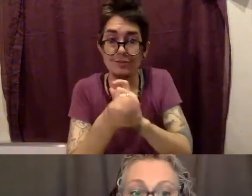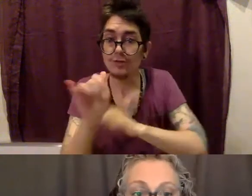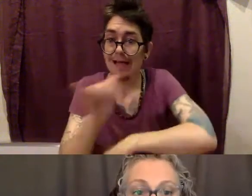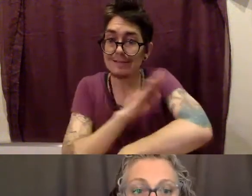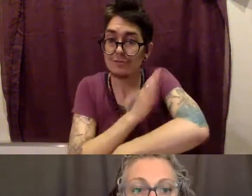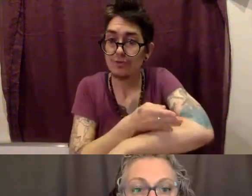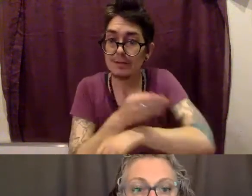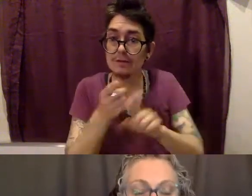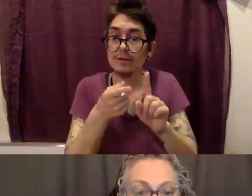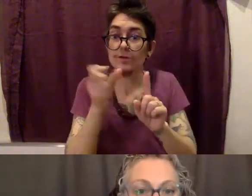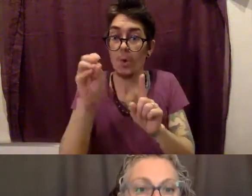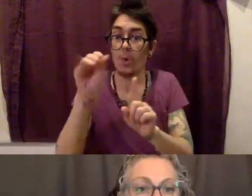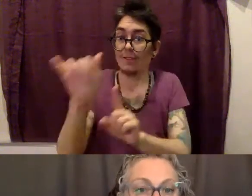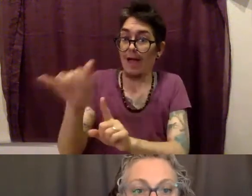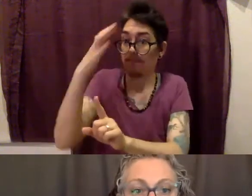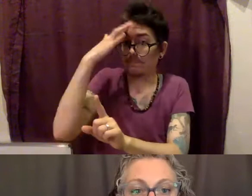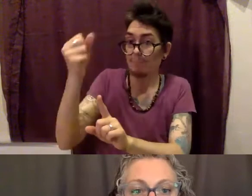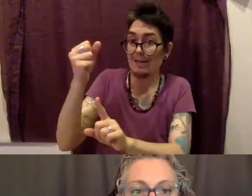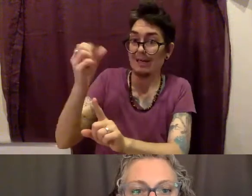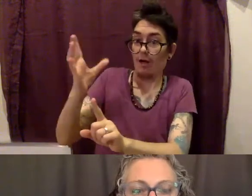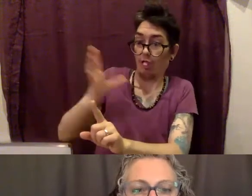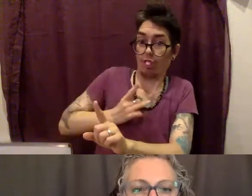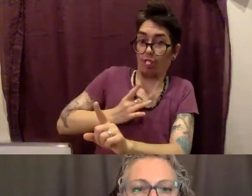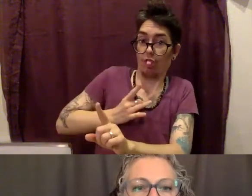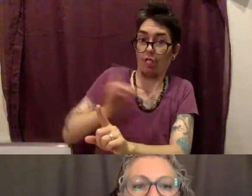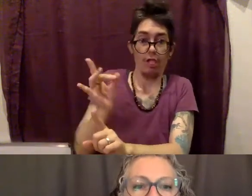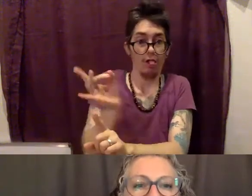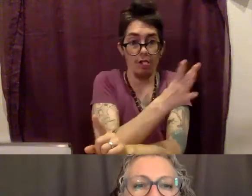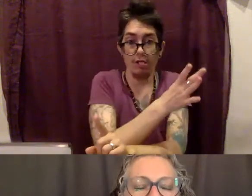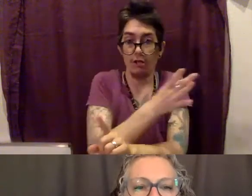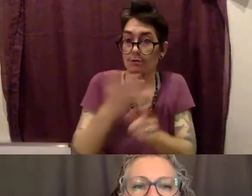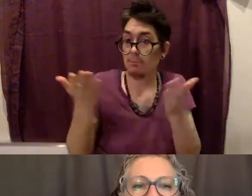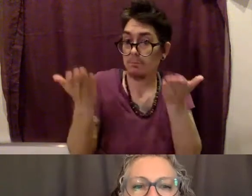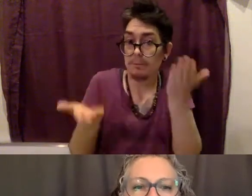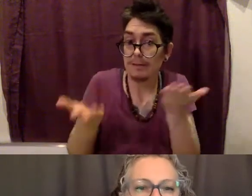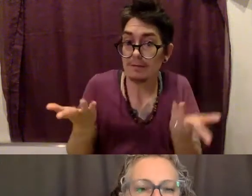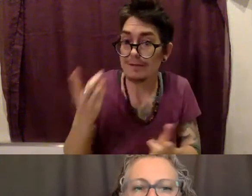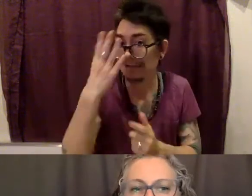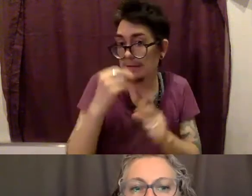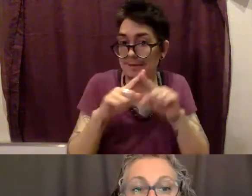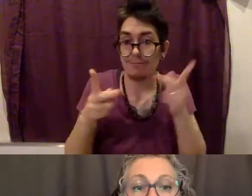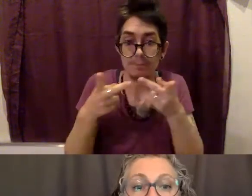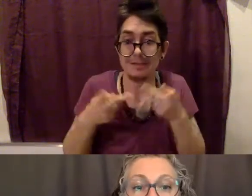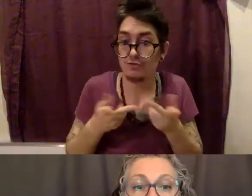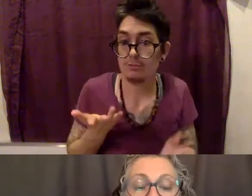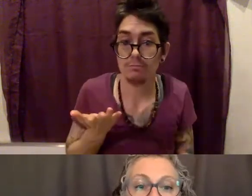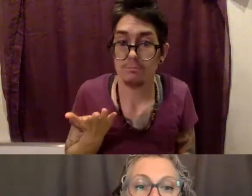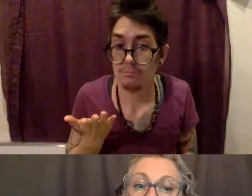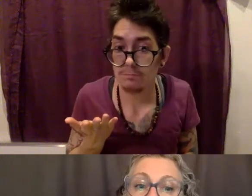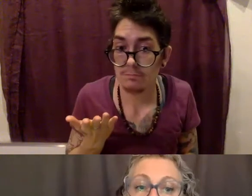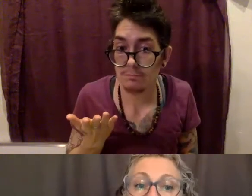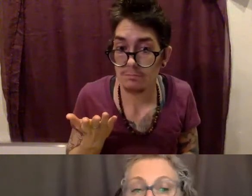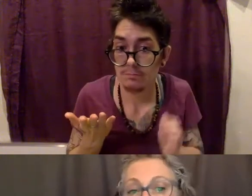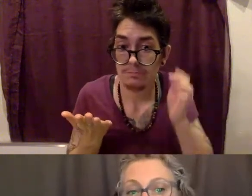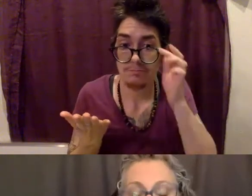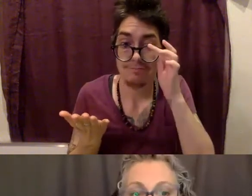moving that energy, change the space around, the memory of that experience, maybe that will help you let